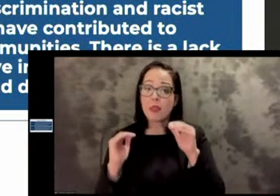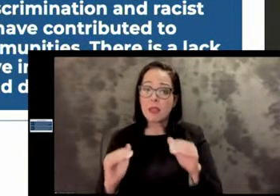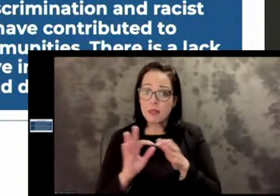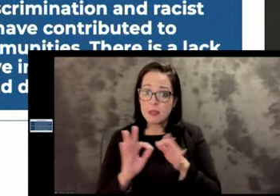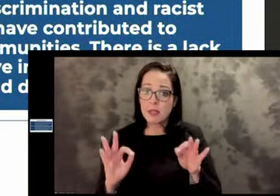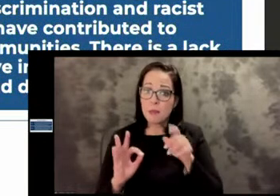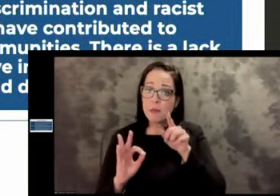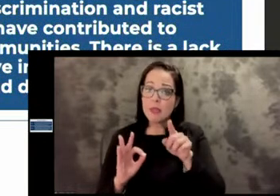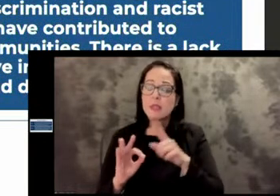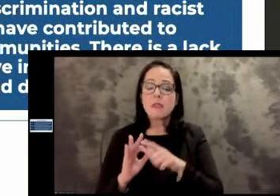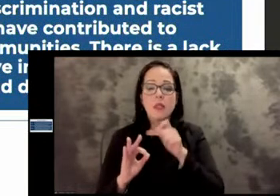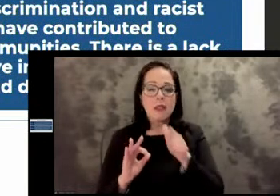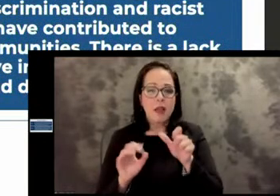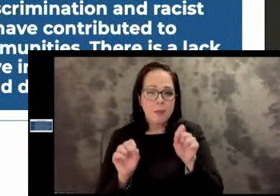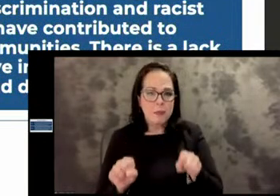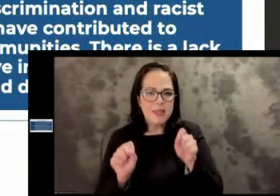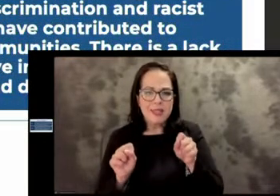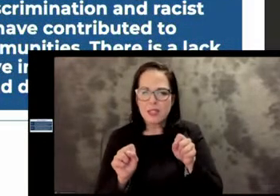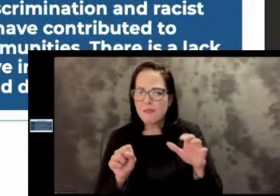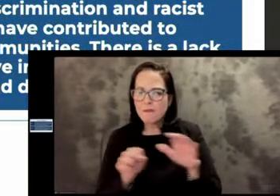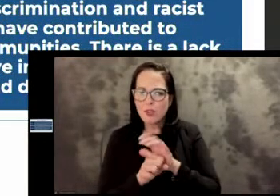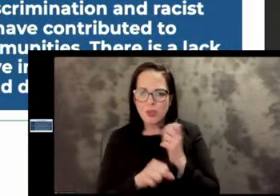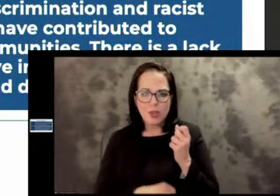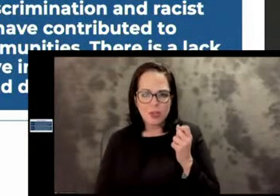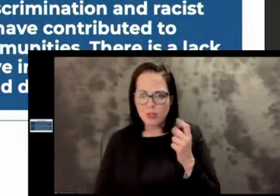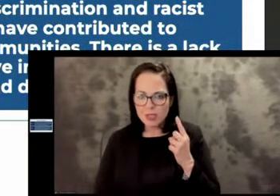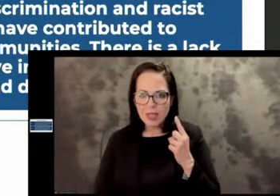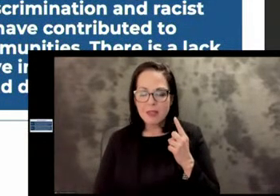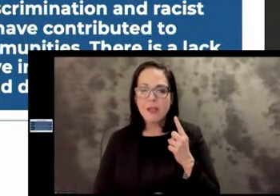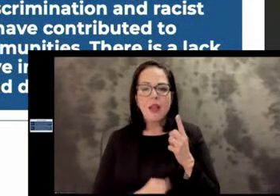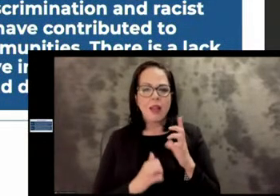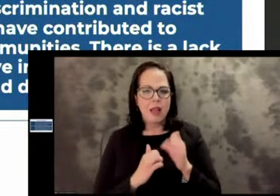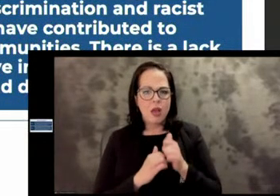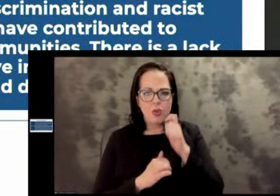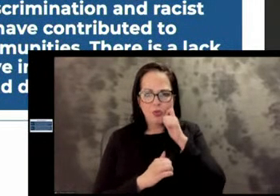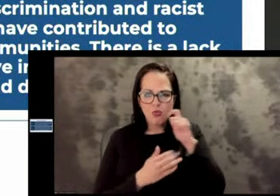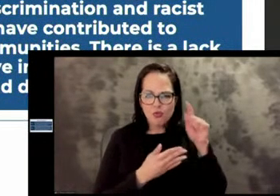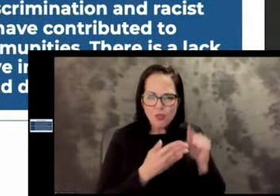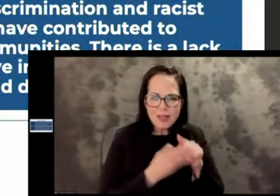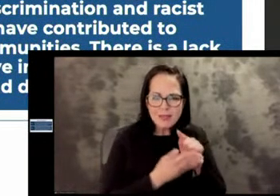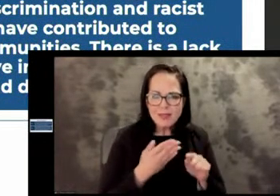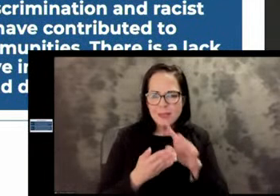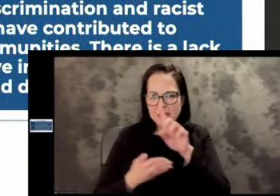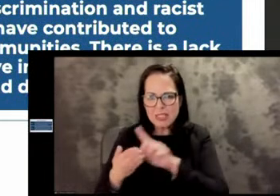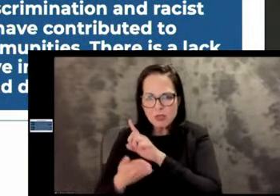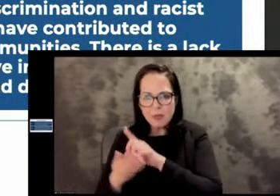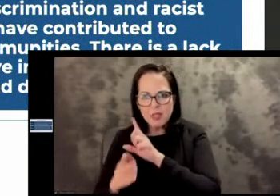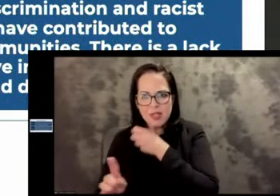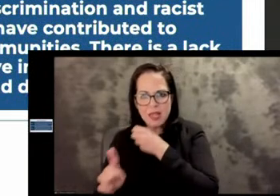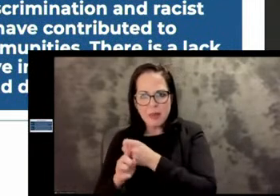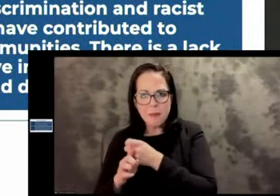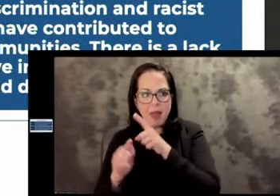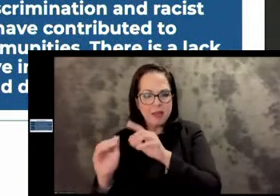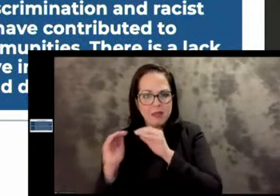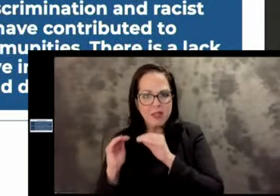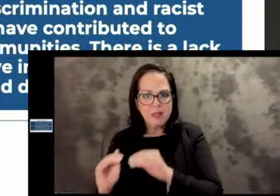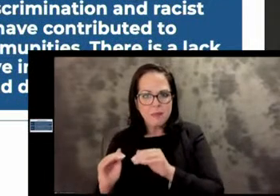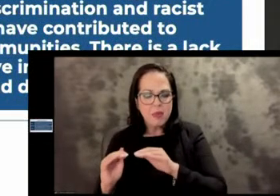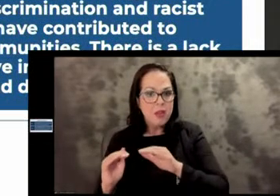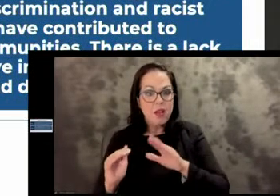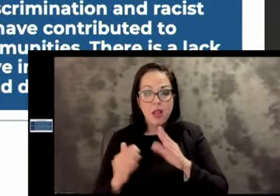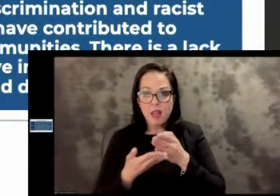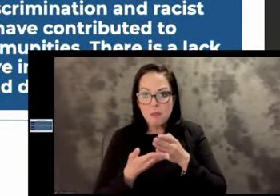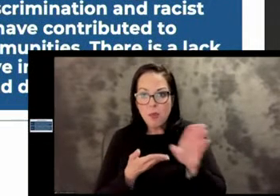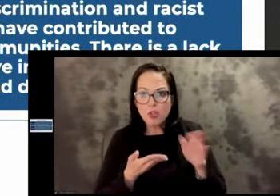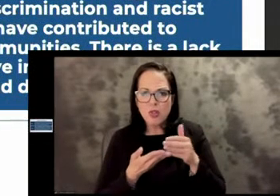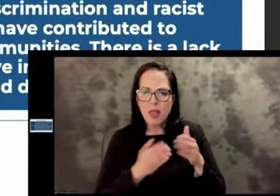the inability to completely understand how racism and discrimination have impacted minoritized and marginalized